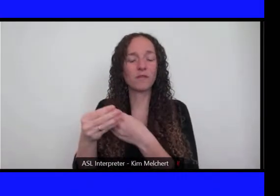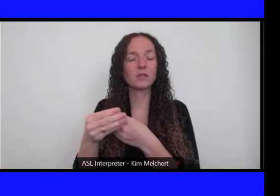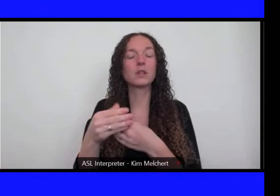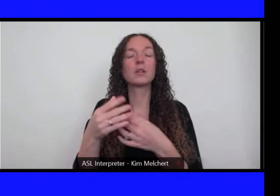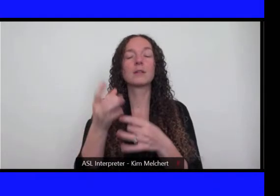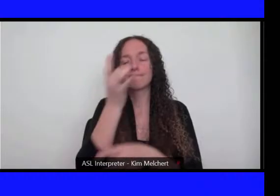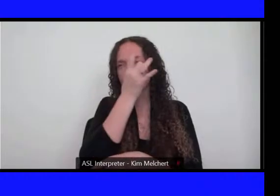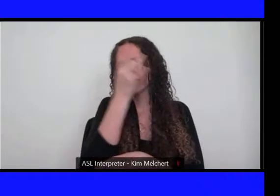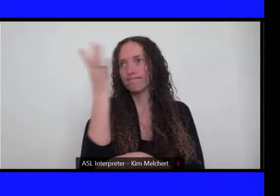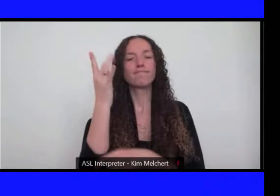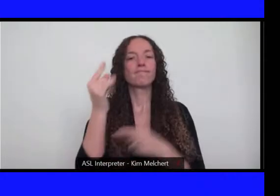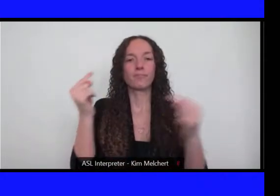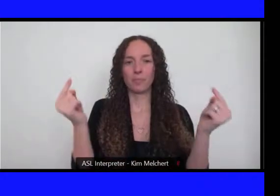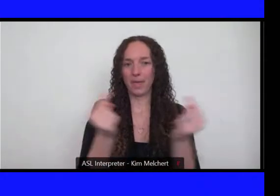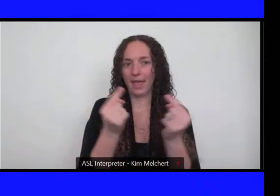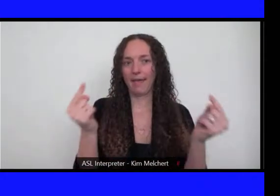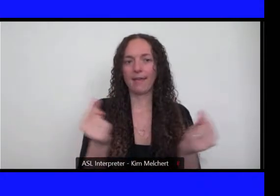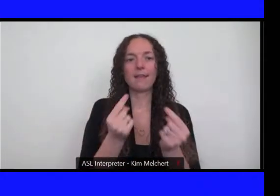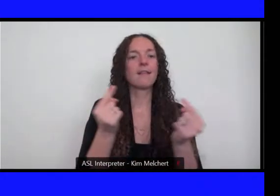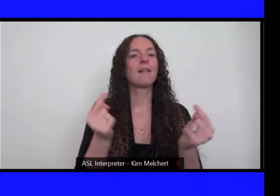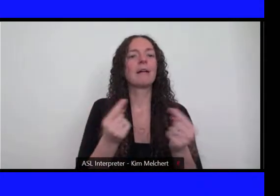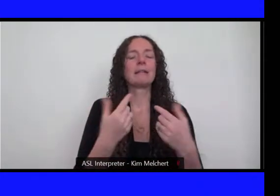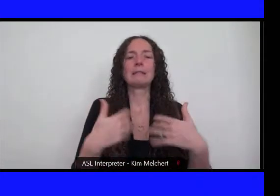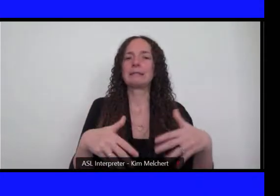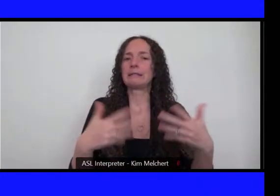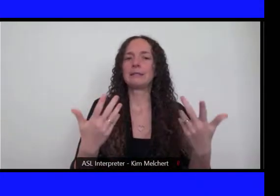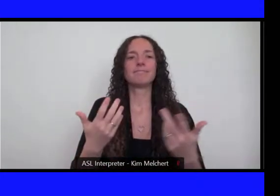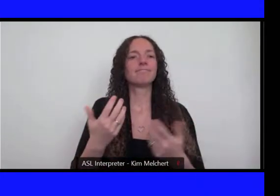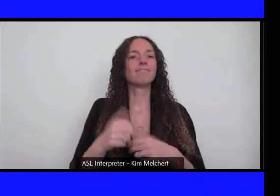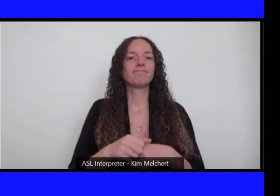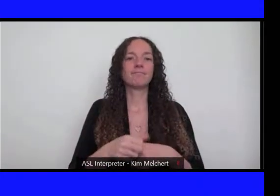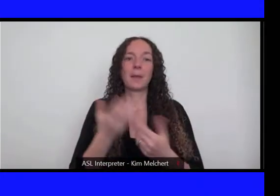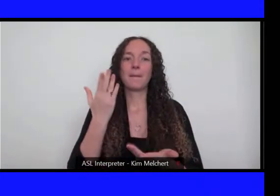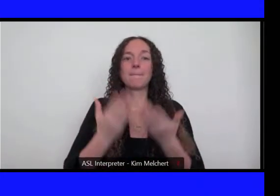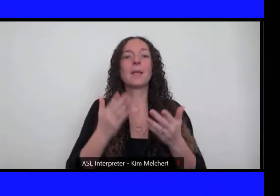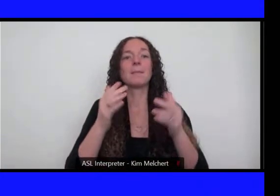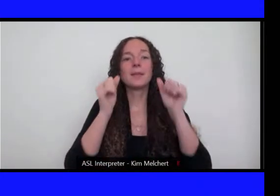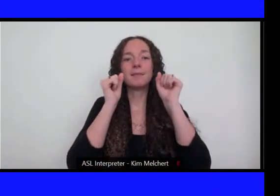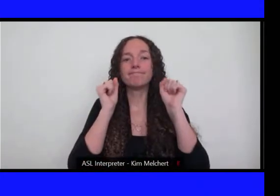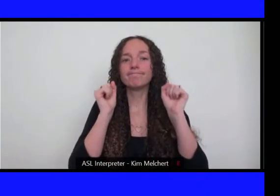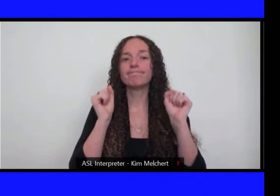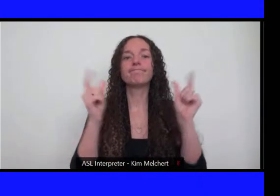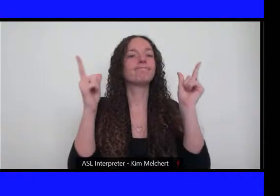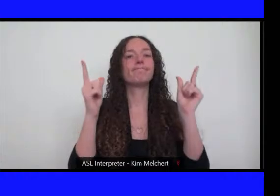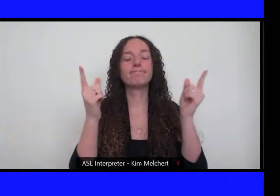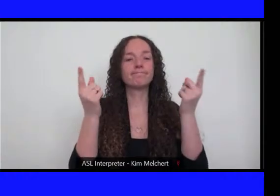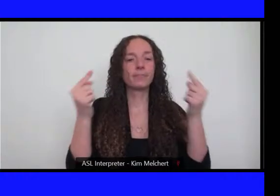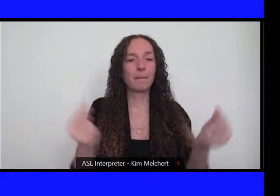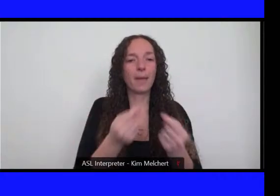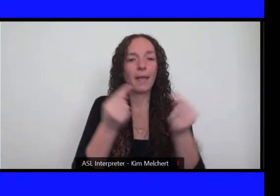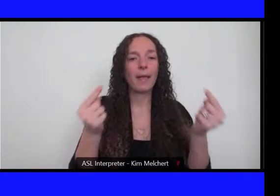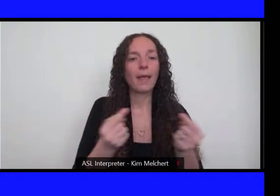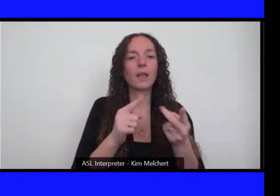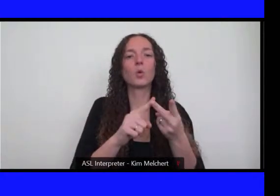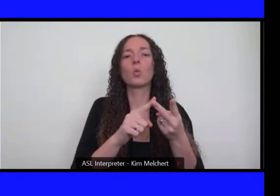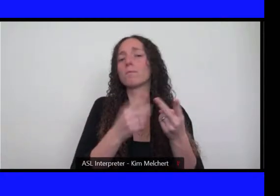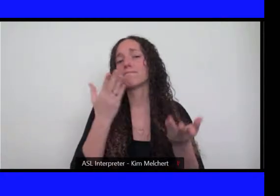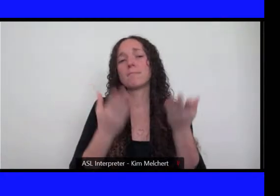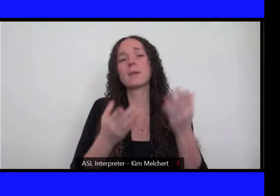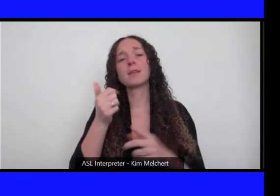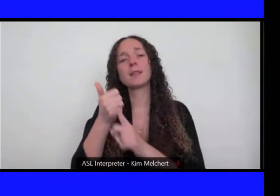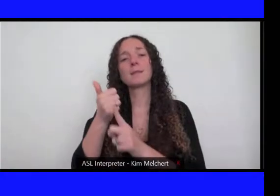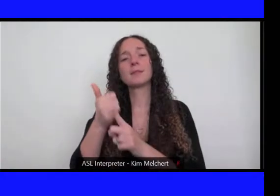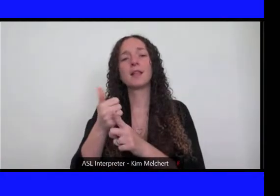episodes of pain, and some of the problem and the stigma is because they may frequently